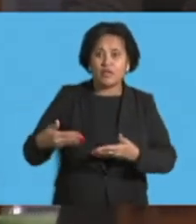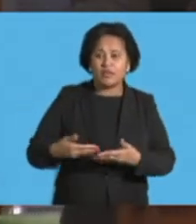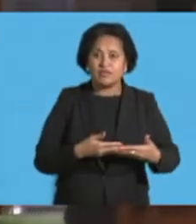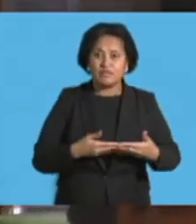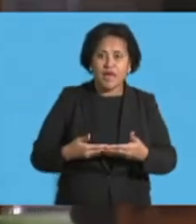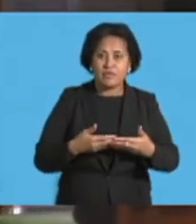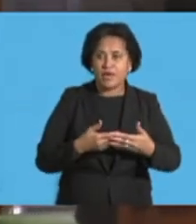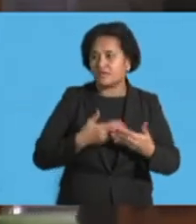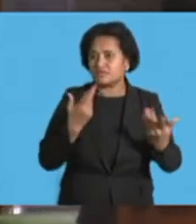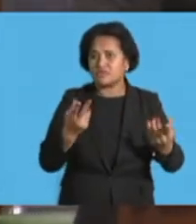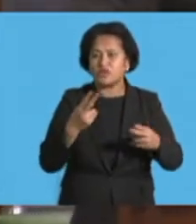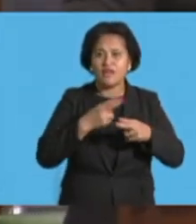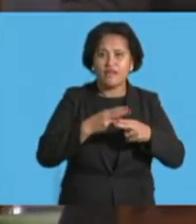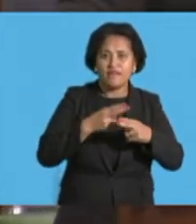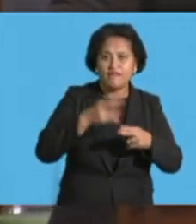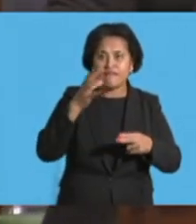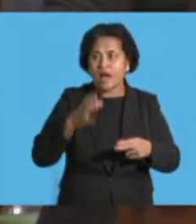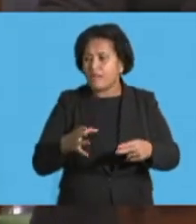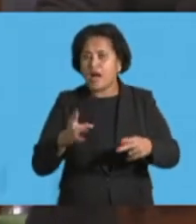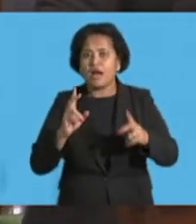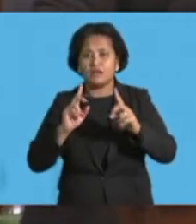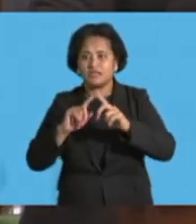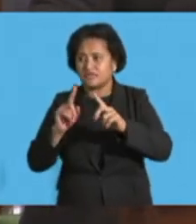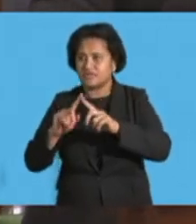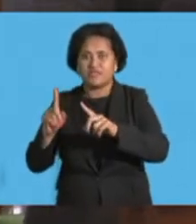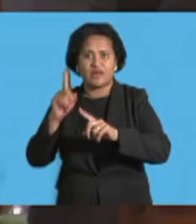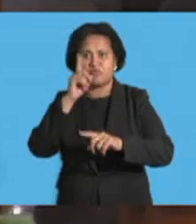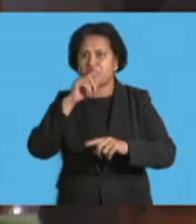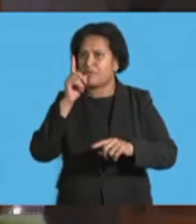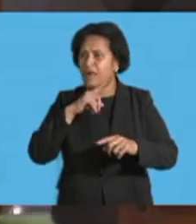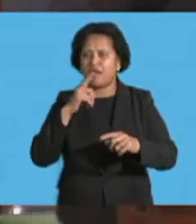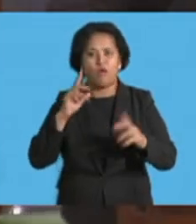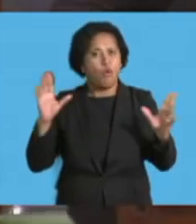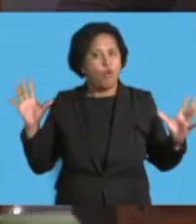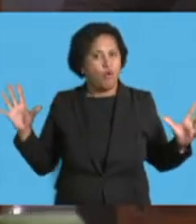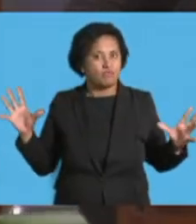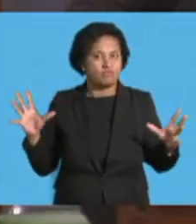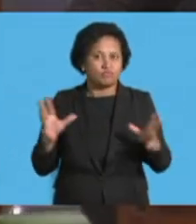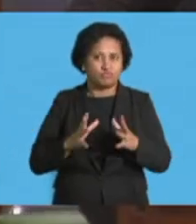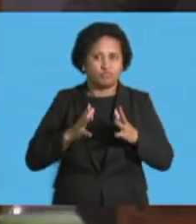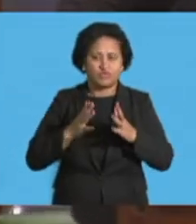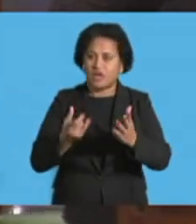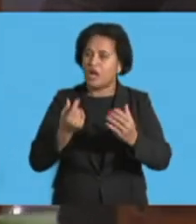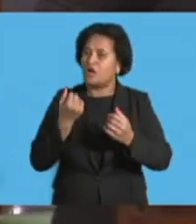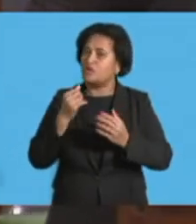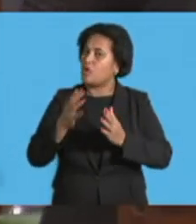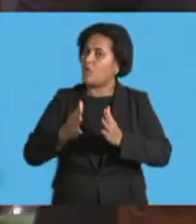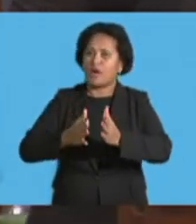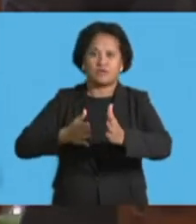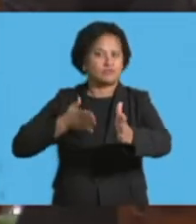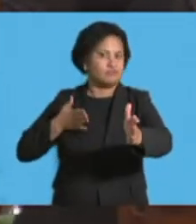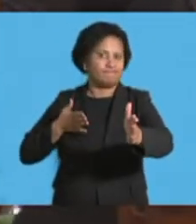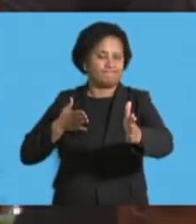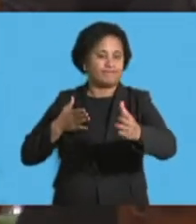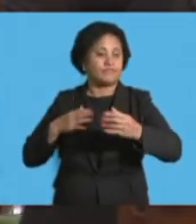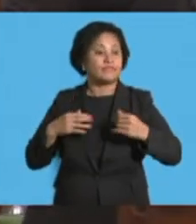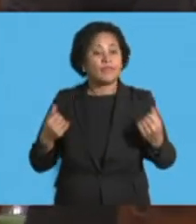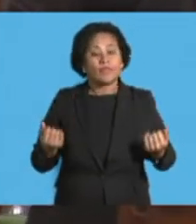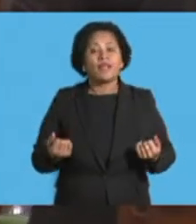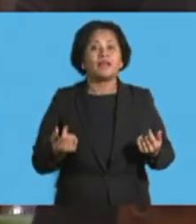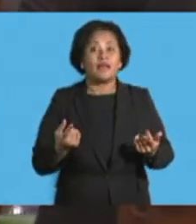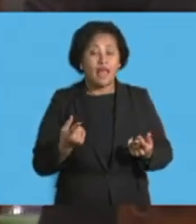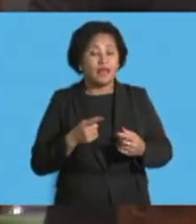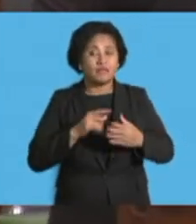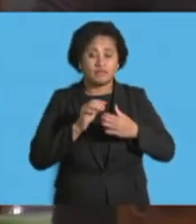to business communities, no one is left behind. Madam Speaker, our Honourable Prime Minister, our leader and our mentor, has